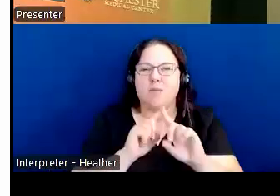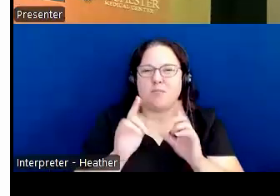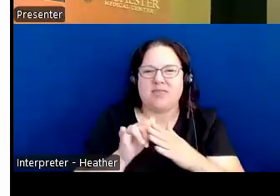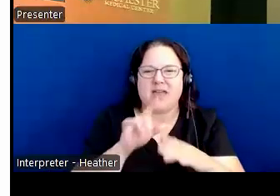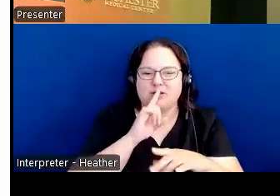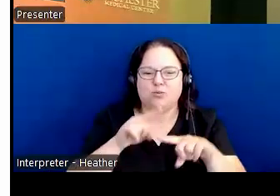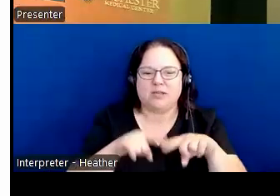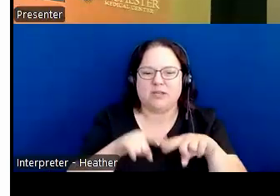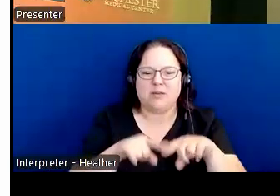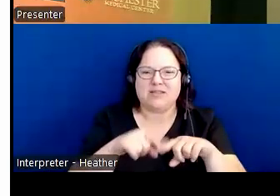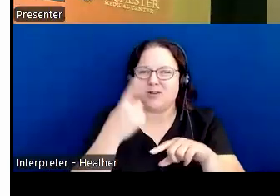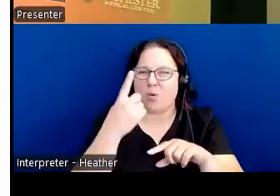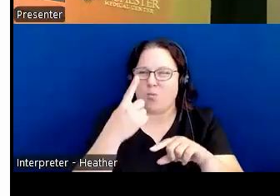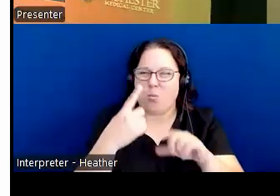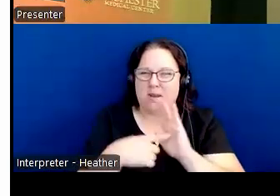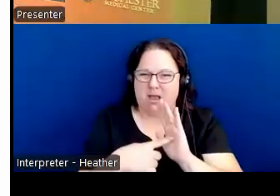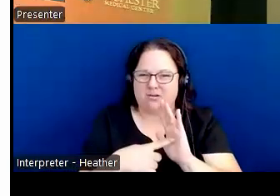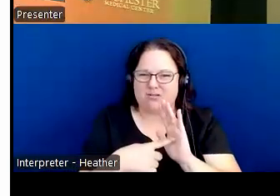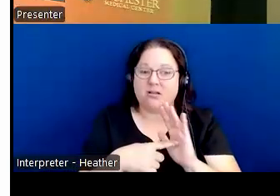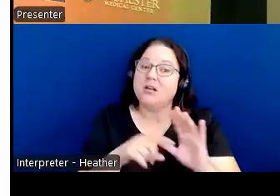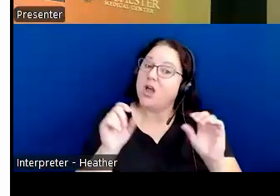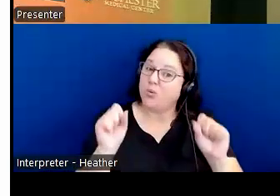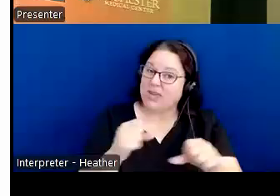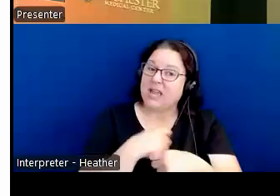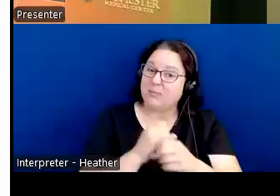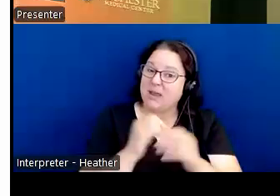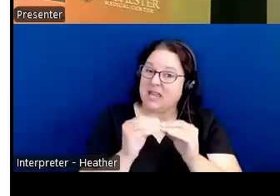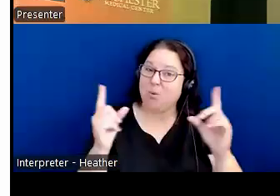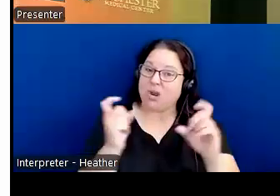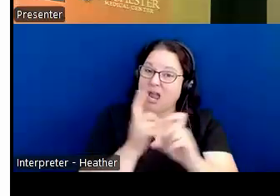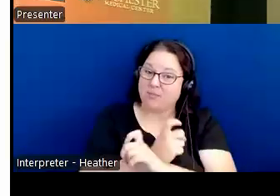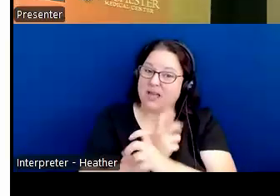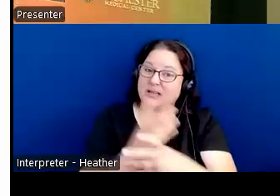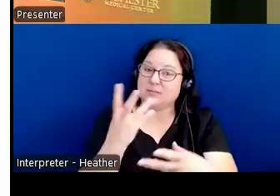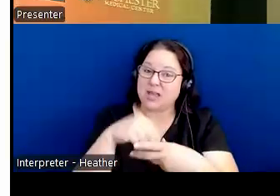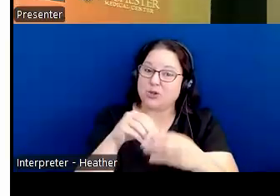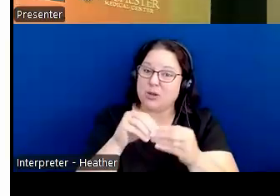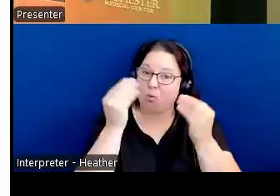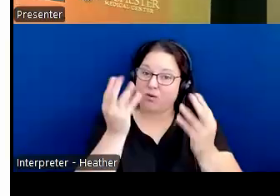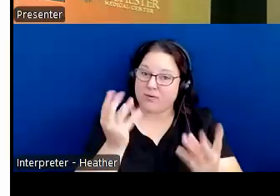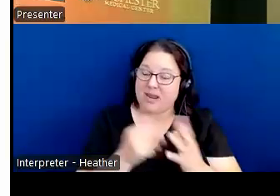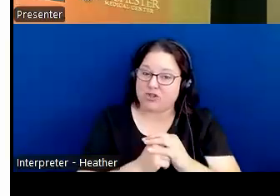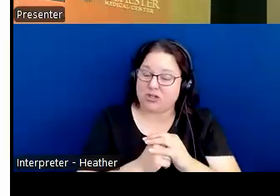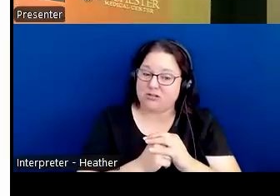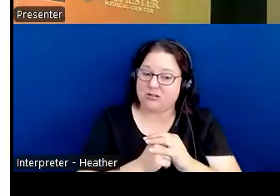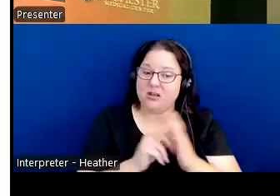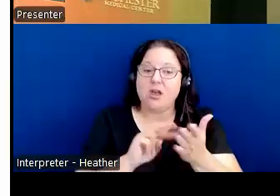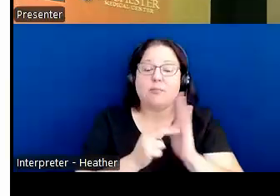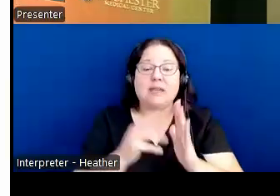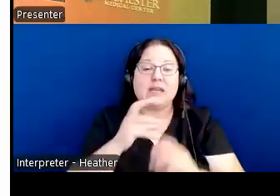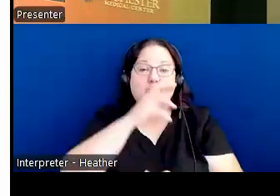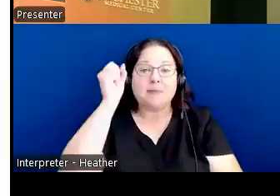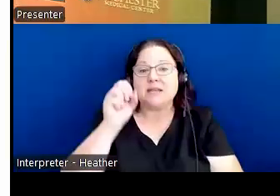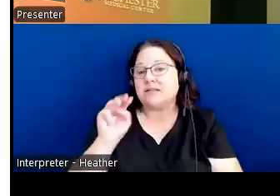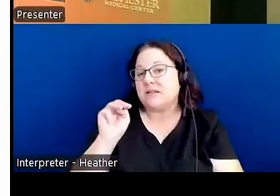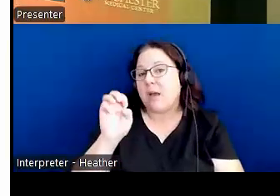model. We can make that model slightly more complex by including more clinical data, notably missed methadone doses, as well as